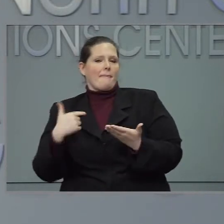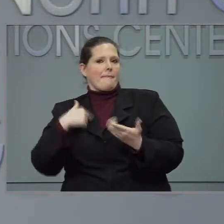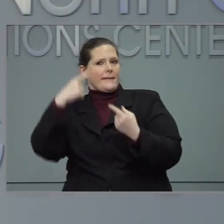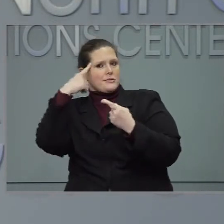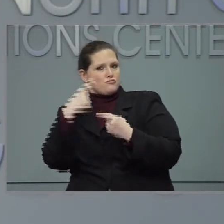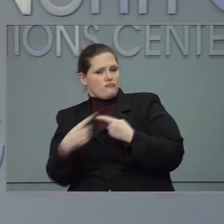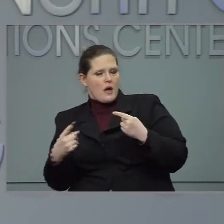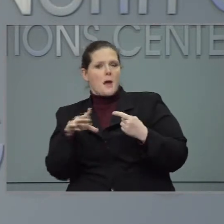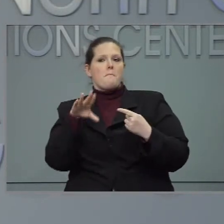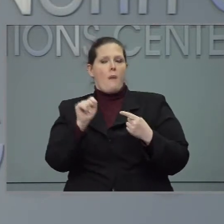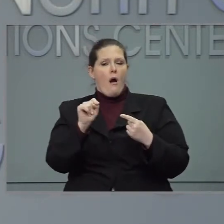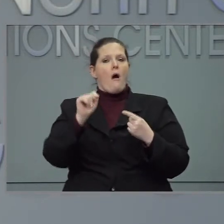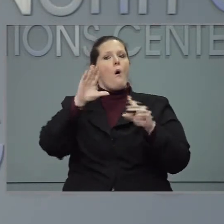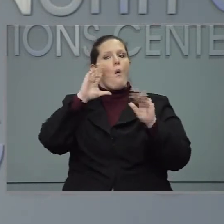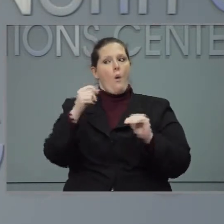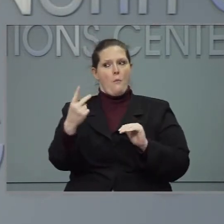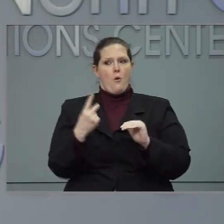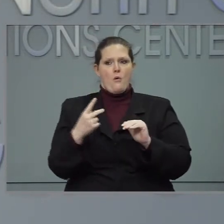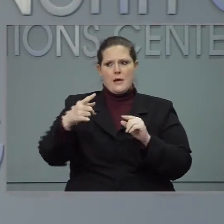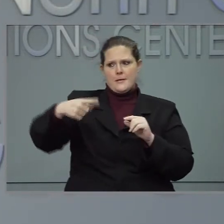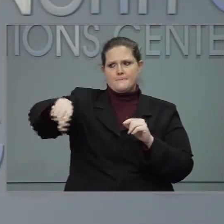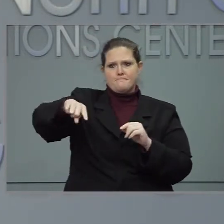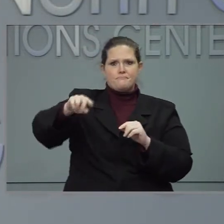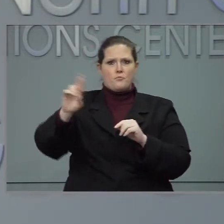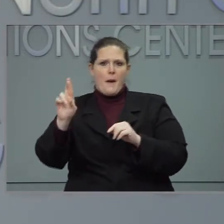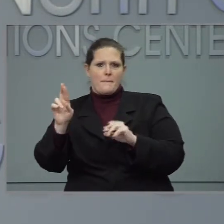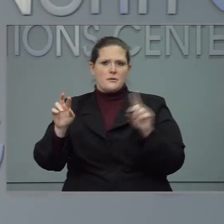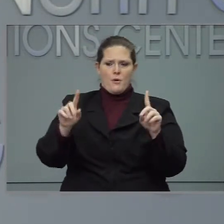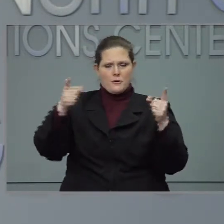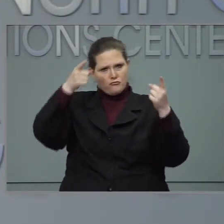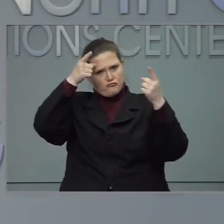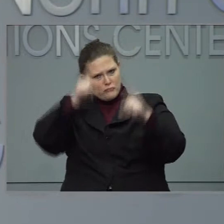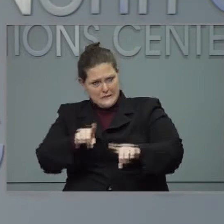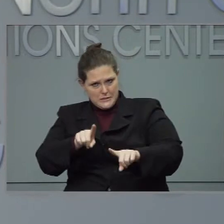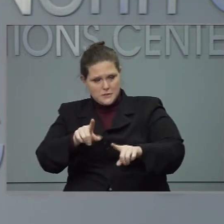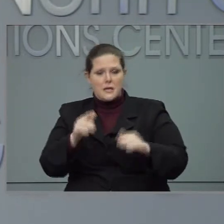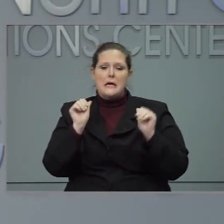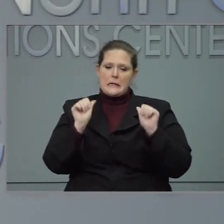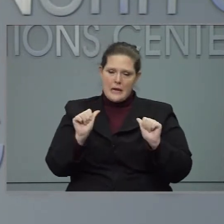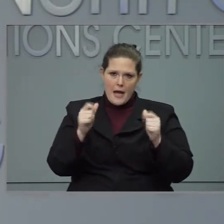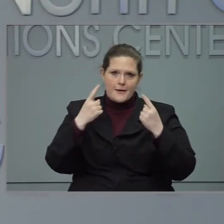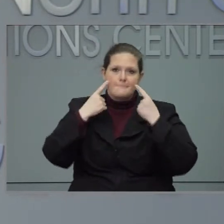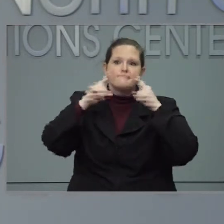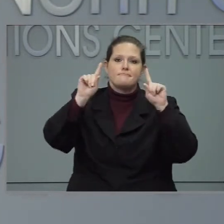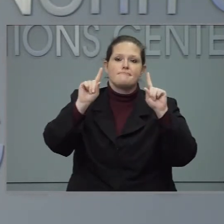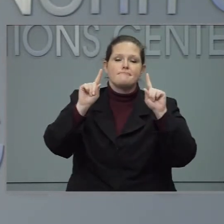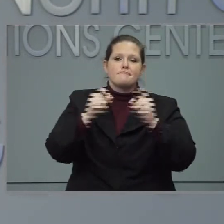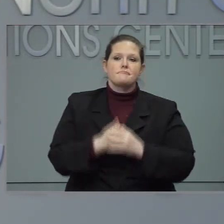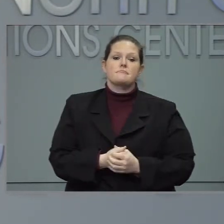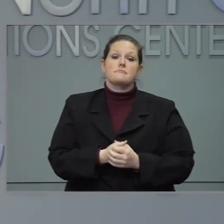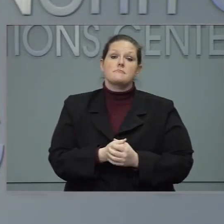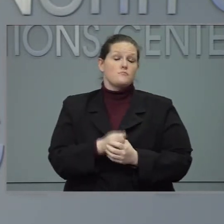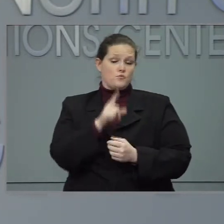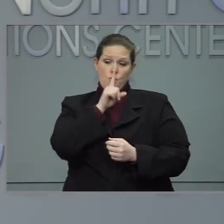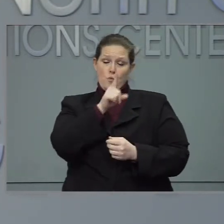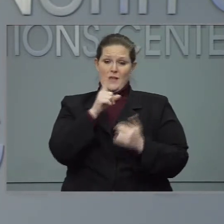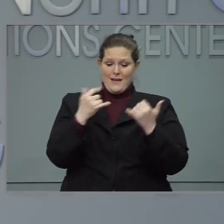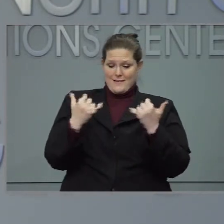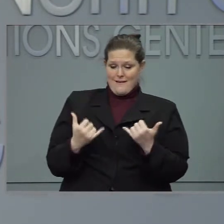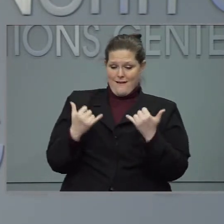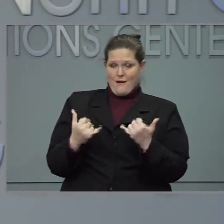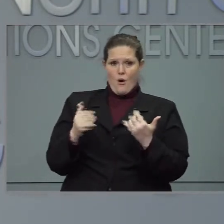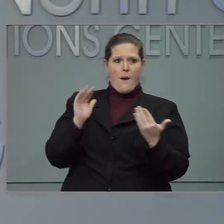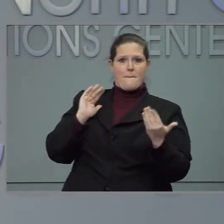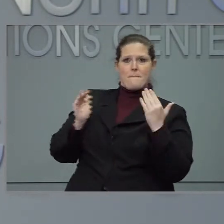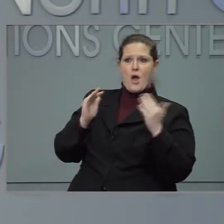moves us forward. And as I mentioned earlier with Medicaid expansion, we are really in a different place this